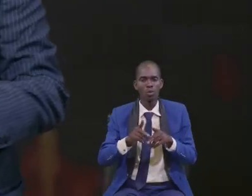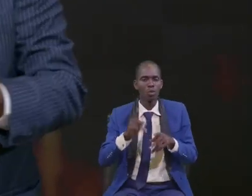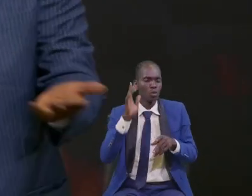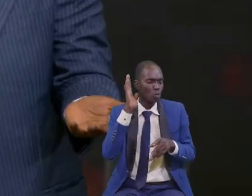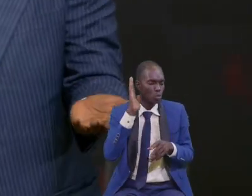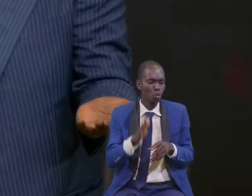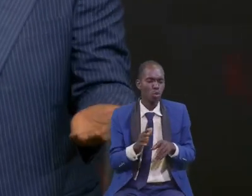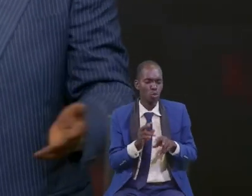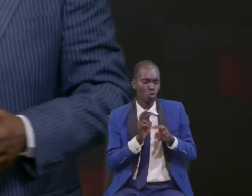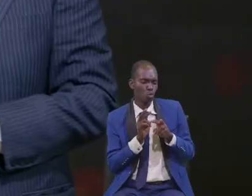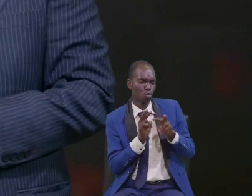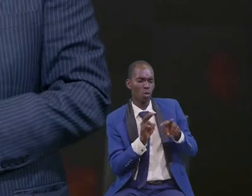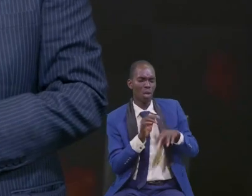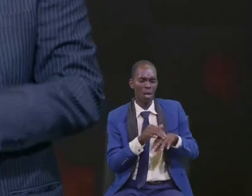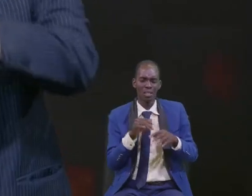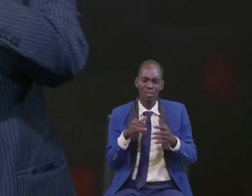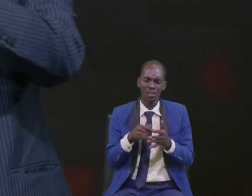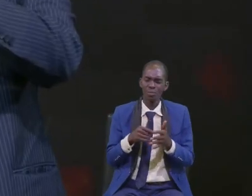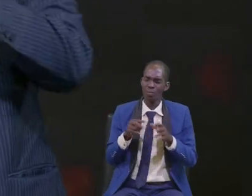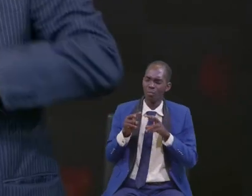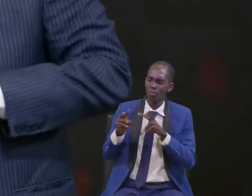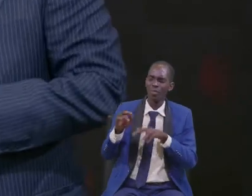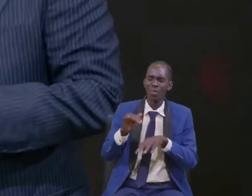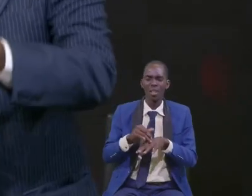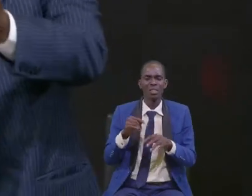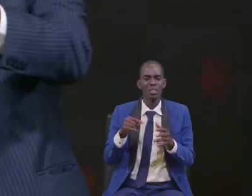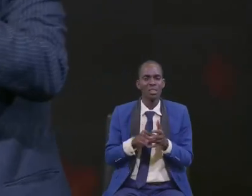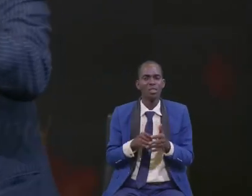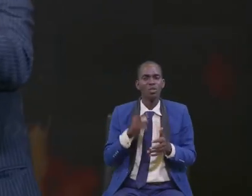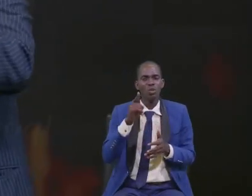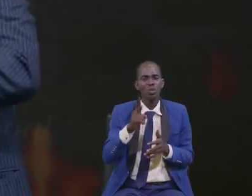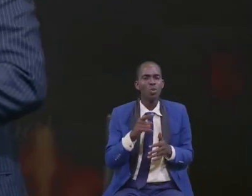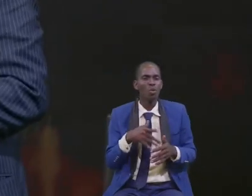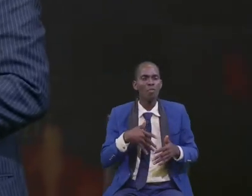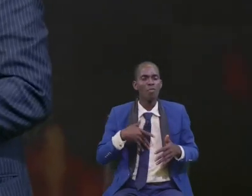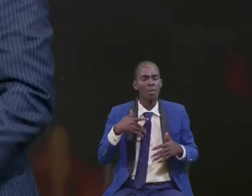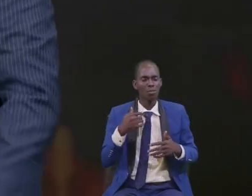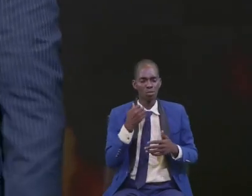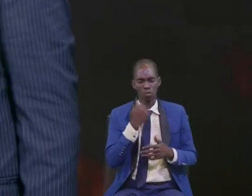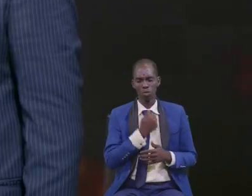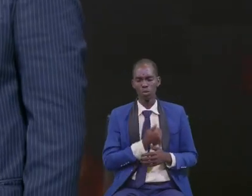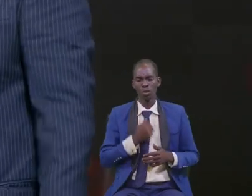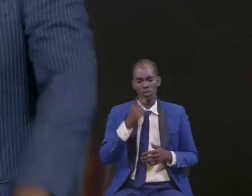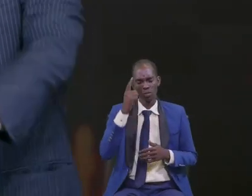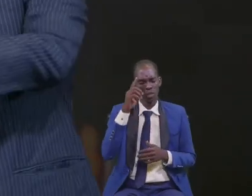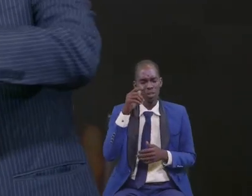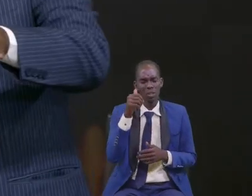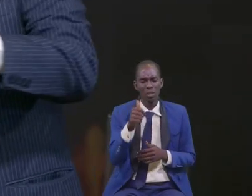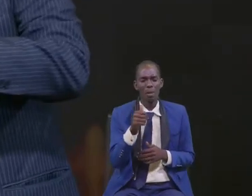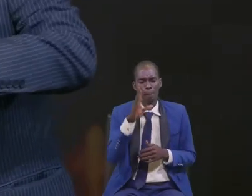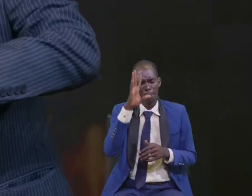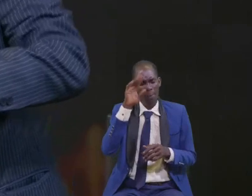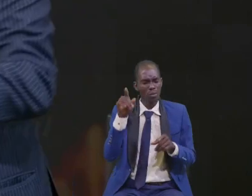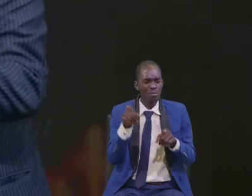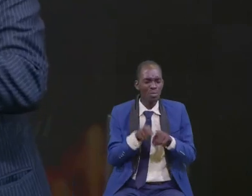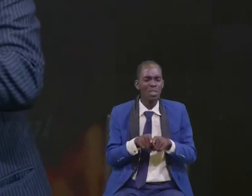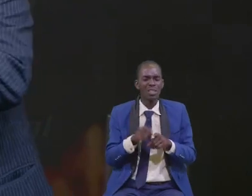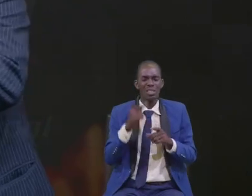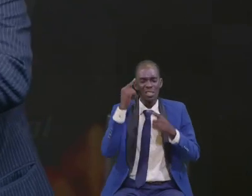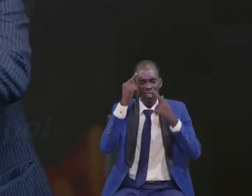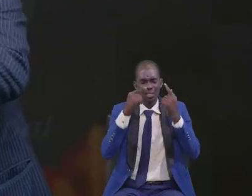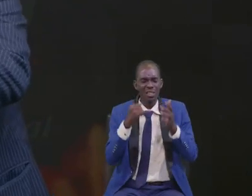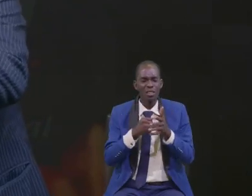like this, look at the way they are acting. You're pitying yourself. But it said, beloved, think it not strange concerning